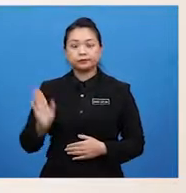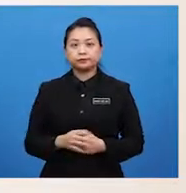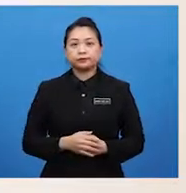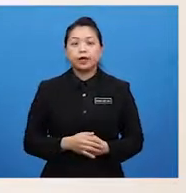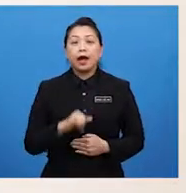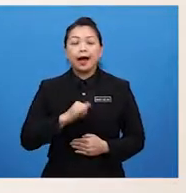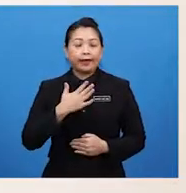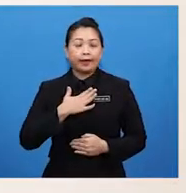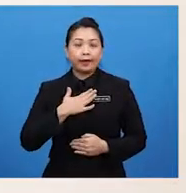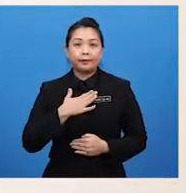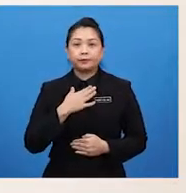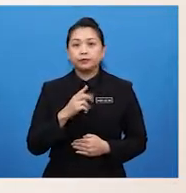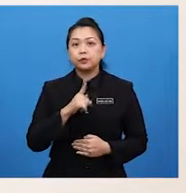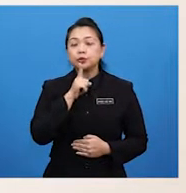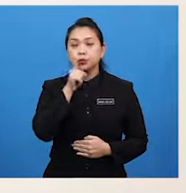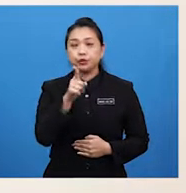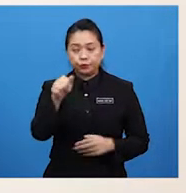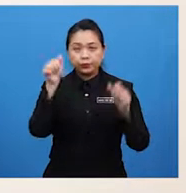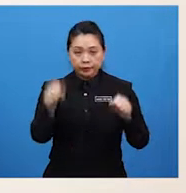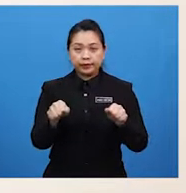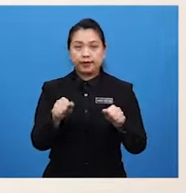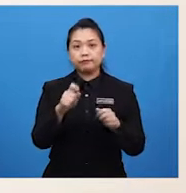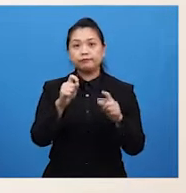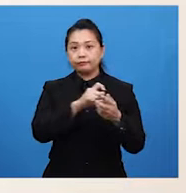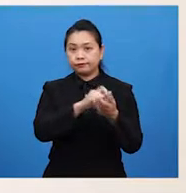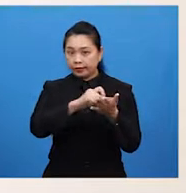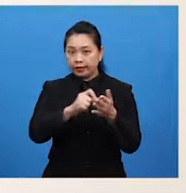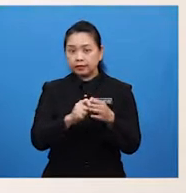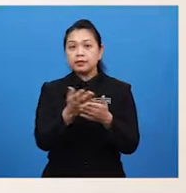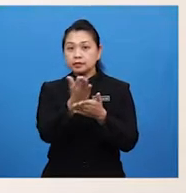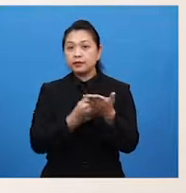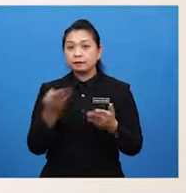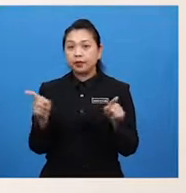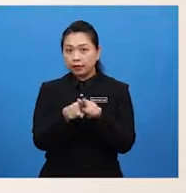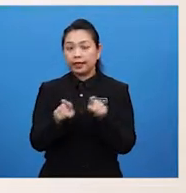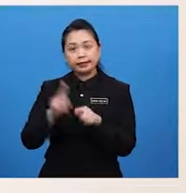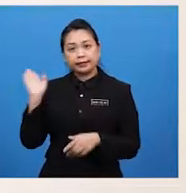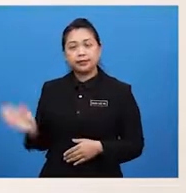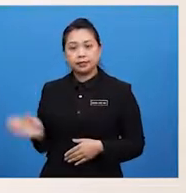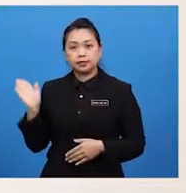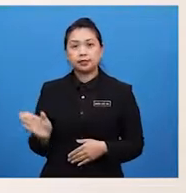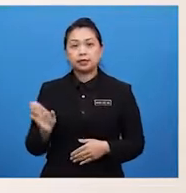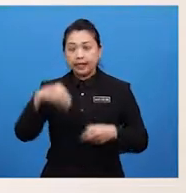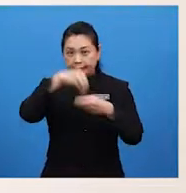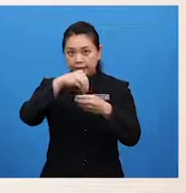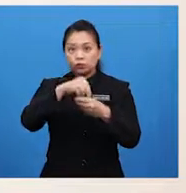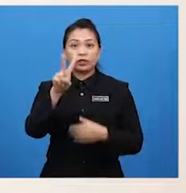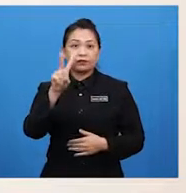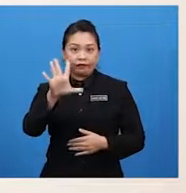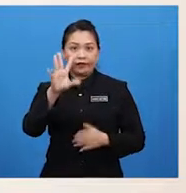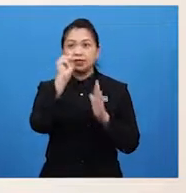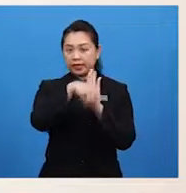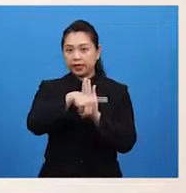am sure you can write something like this on your own within 25